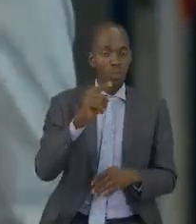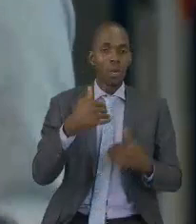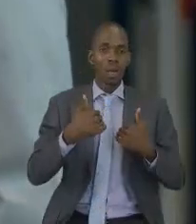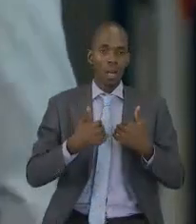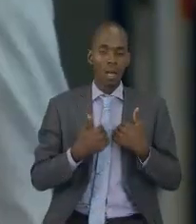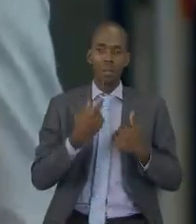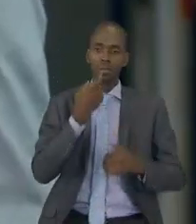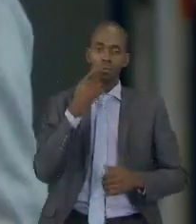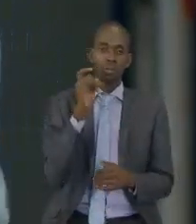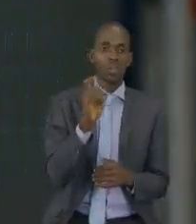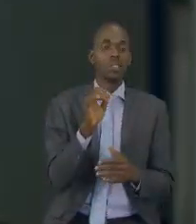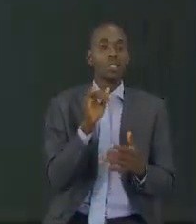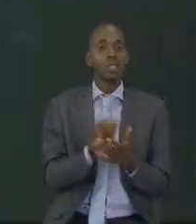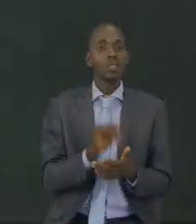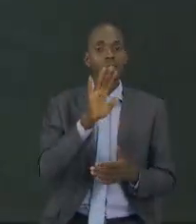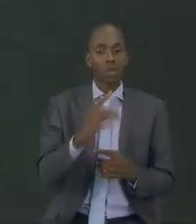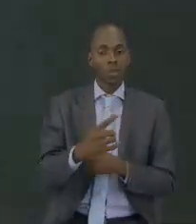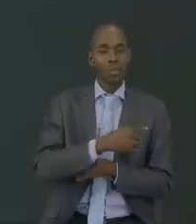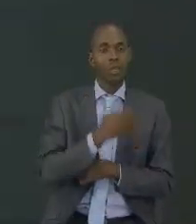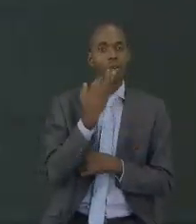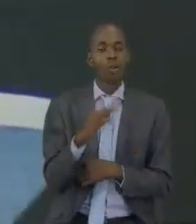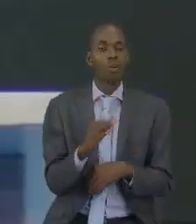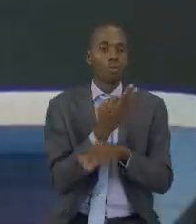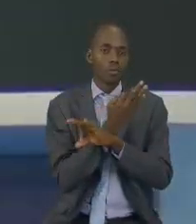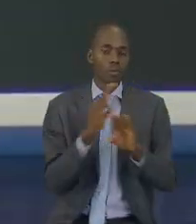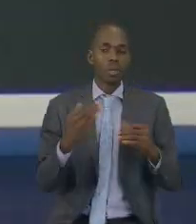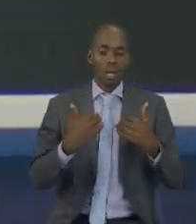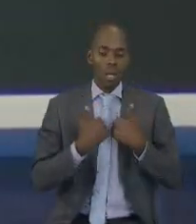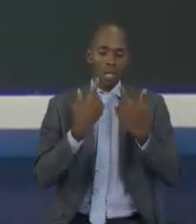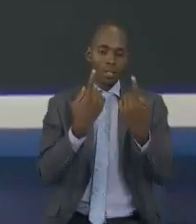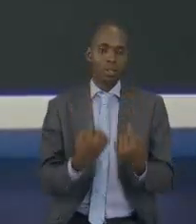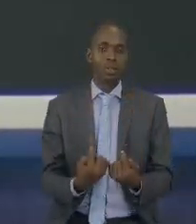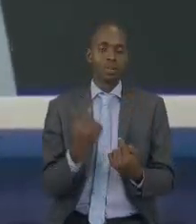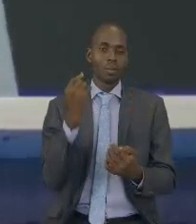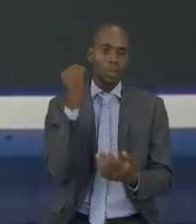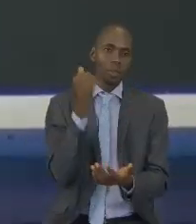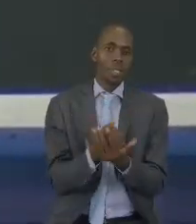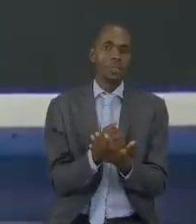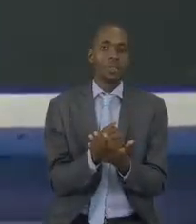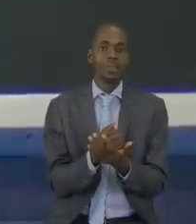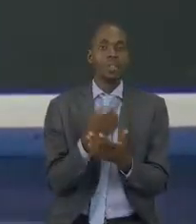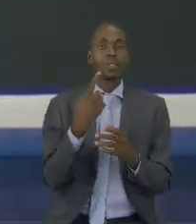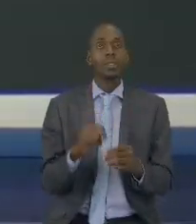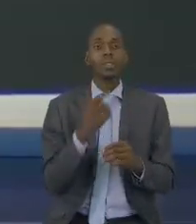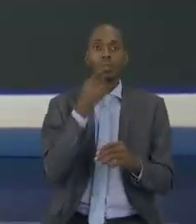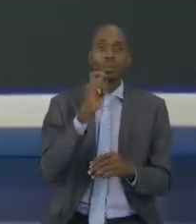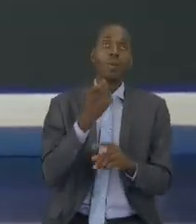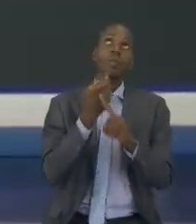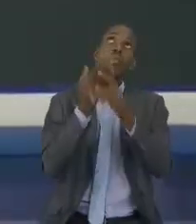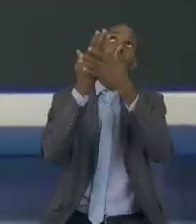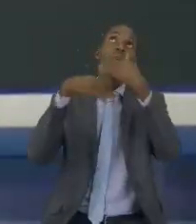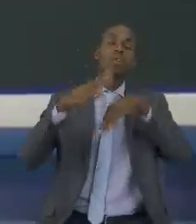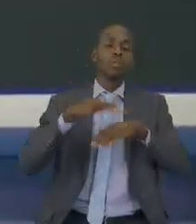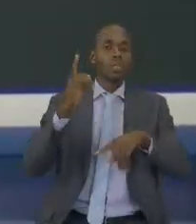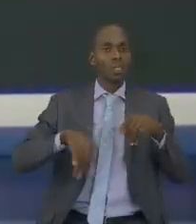decreed that your day of freedom has come. Yeah. The decree of heaven,